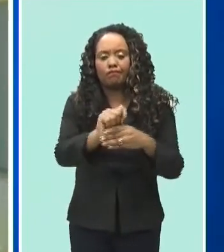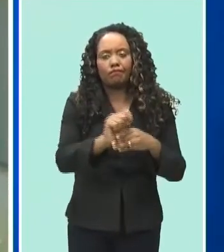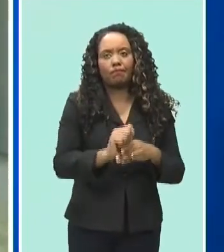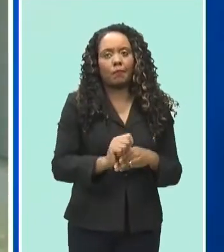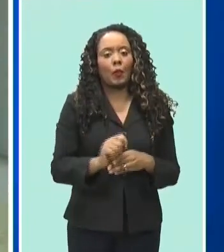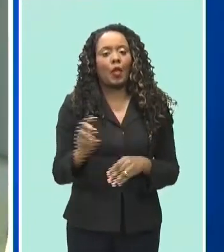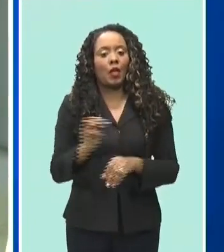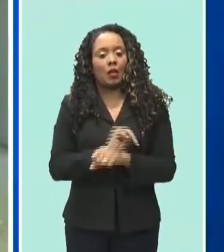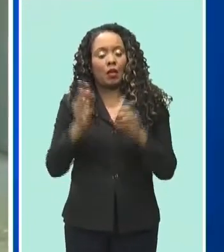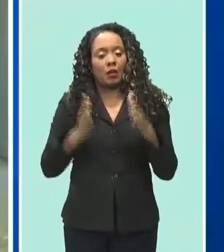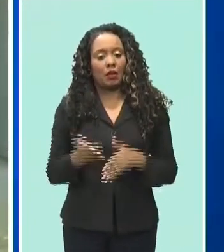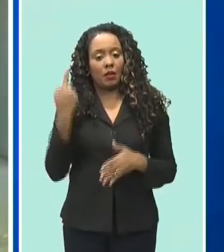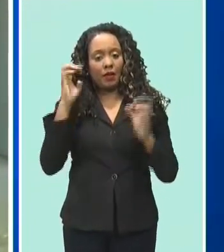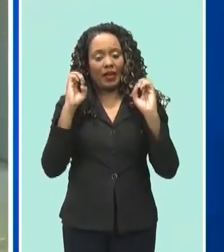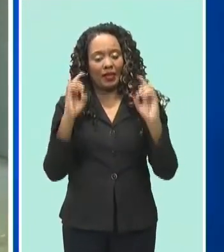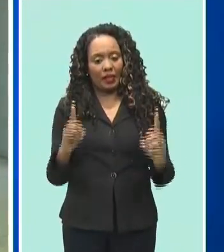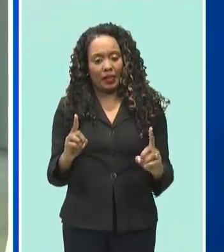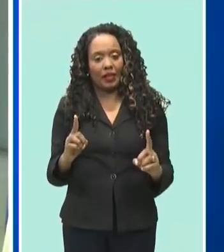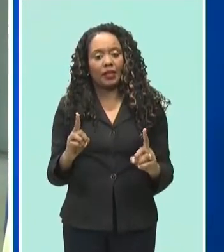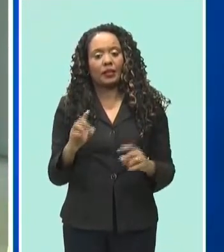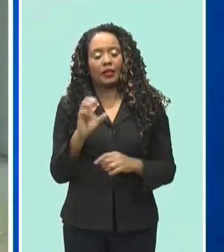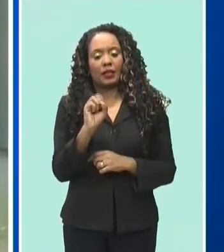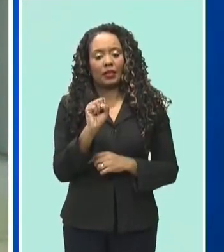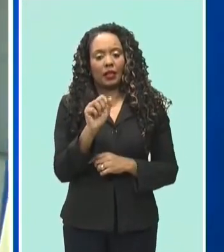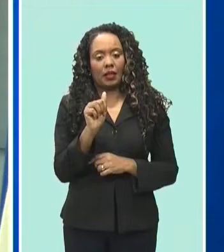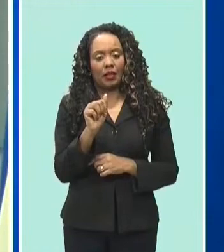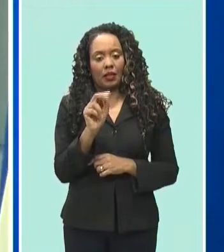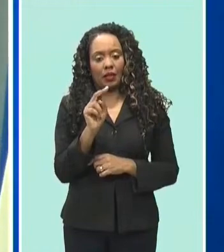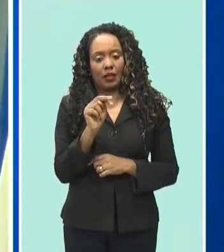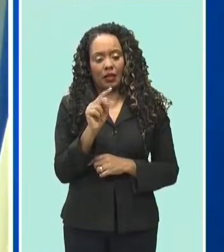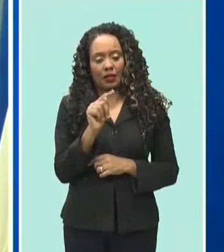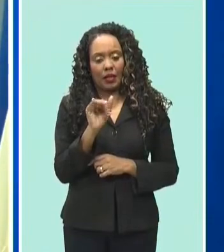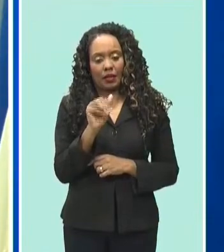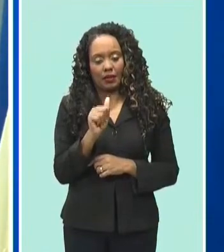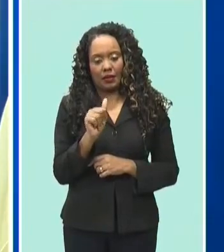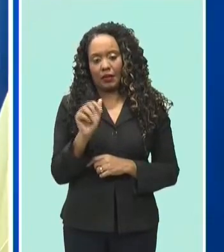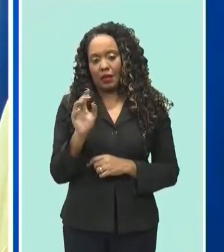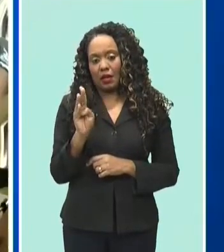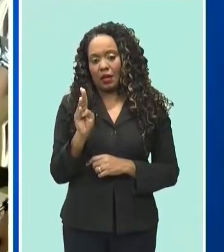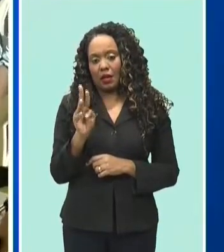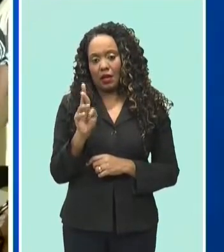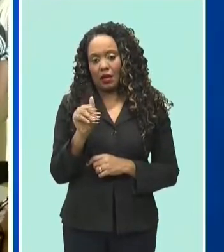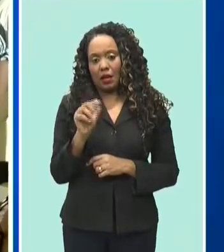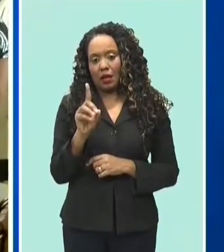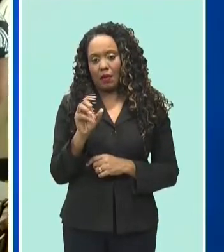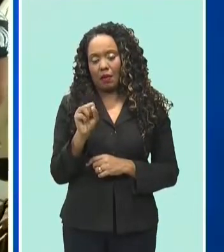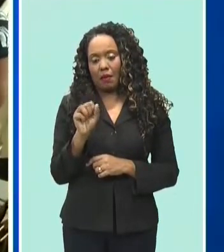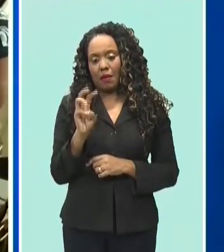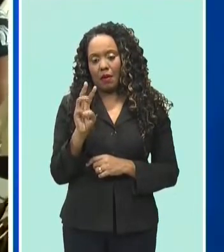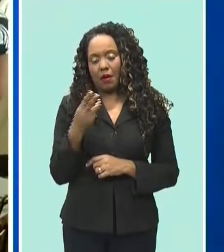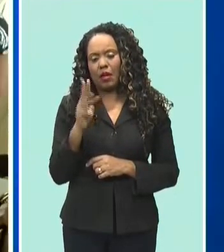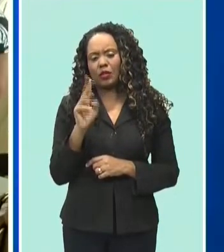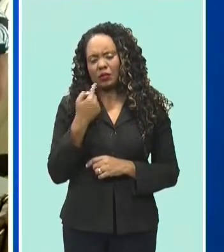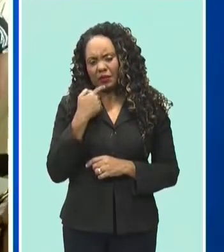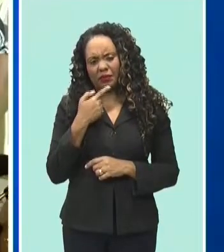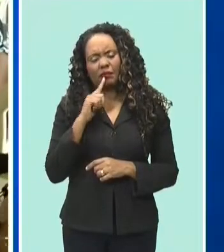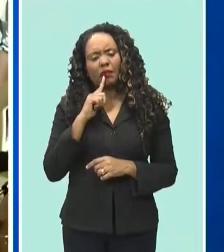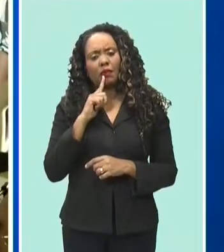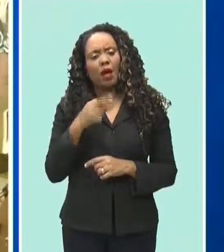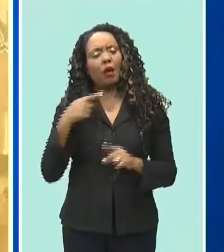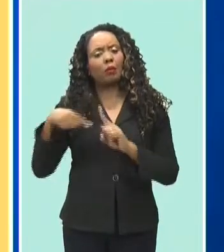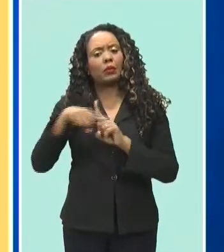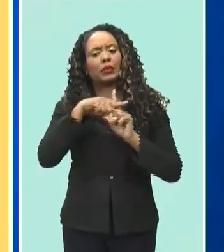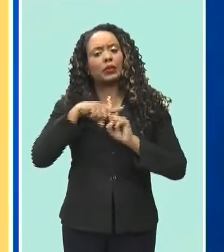by Minister of Education, Technological and Vocational Training Santia Bradshaw. She foresees positive outcomes from the